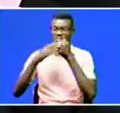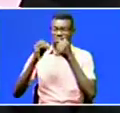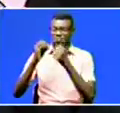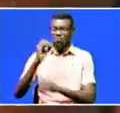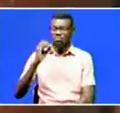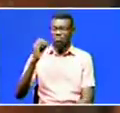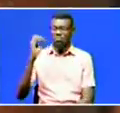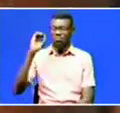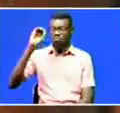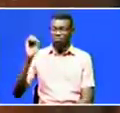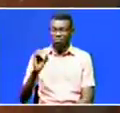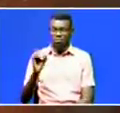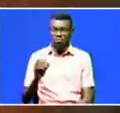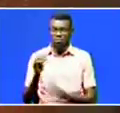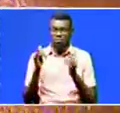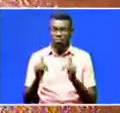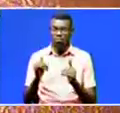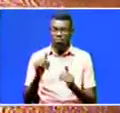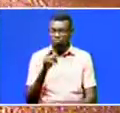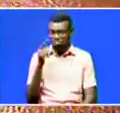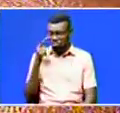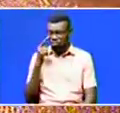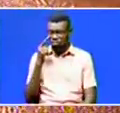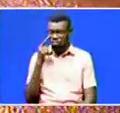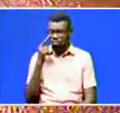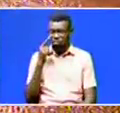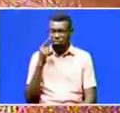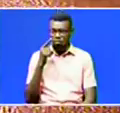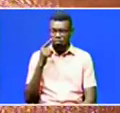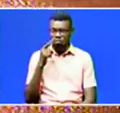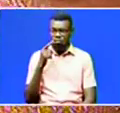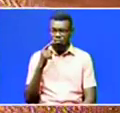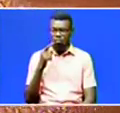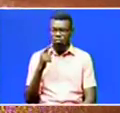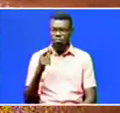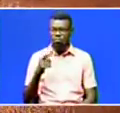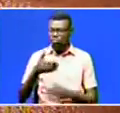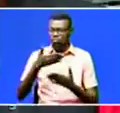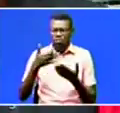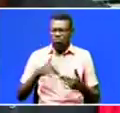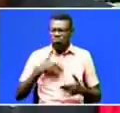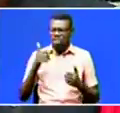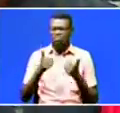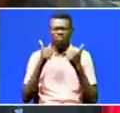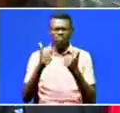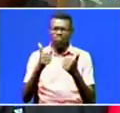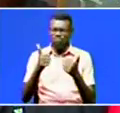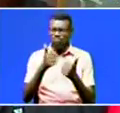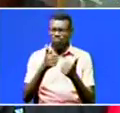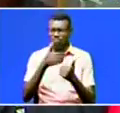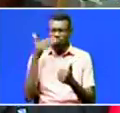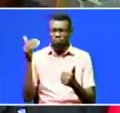more than 90% vision. His new cornea has been the greatest gift he could have ever received. One, three.